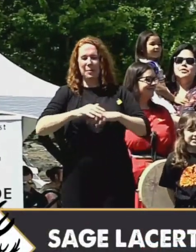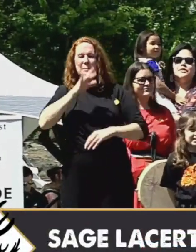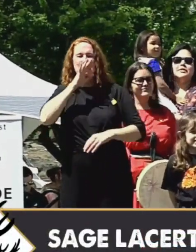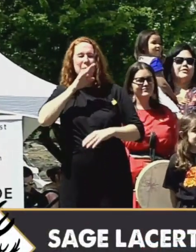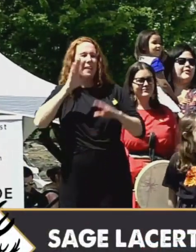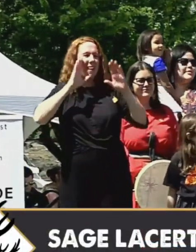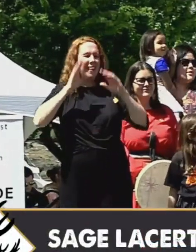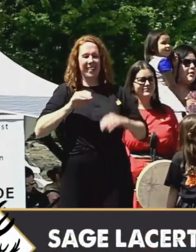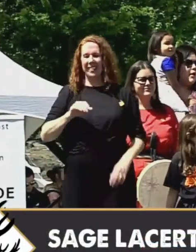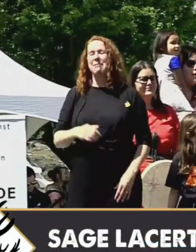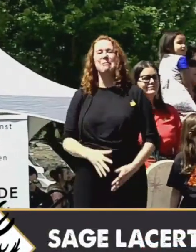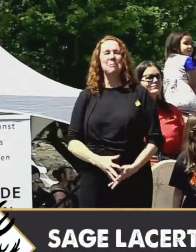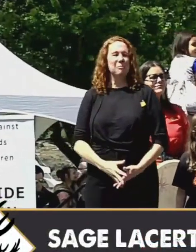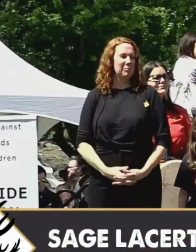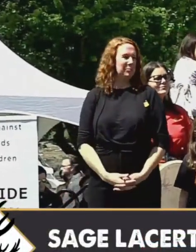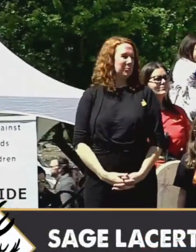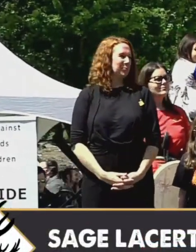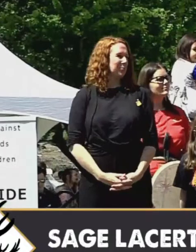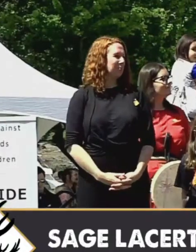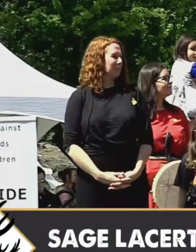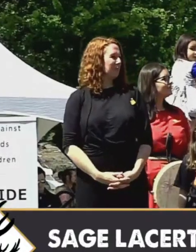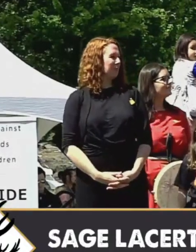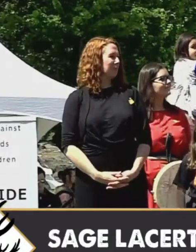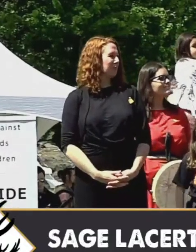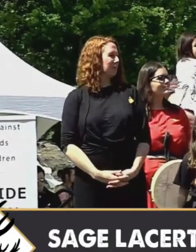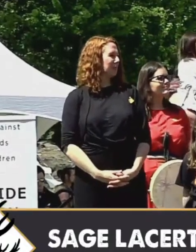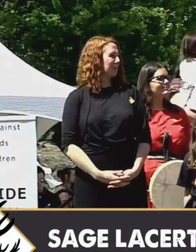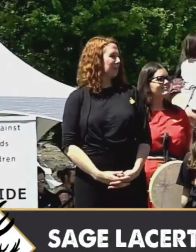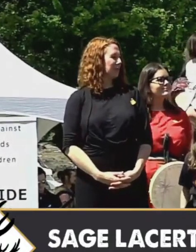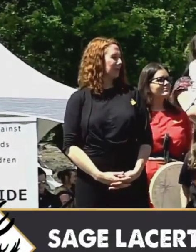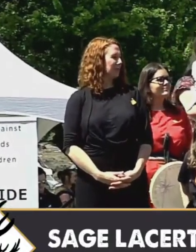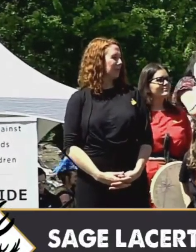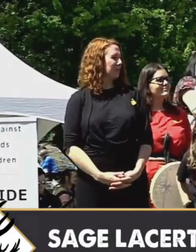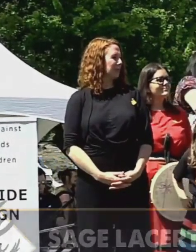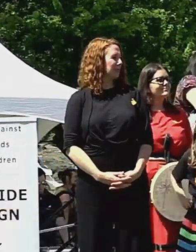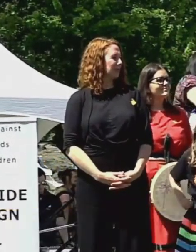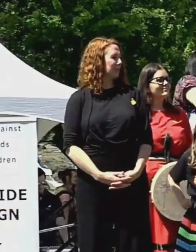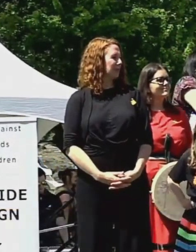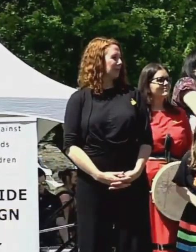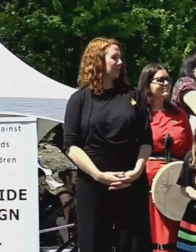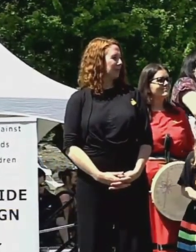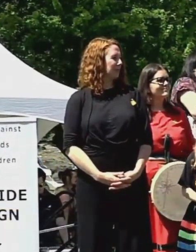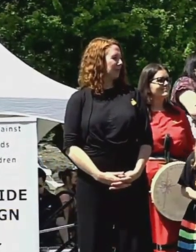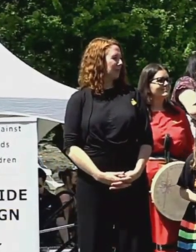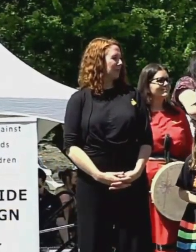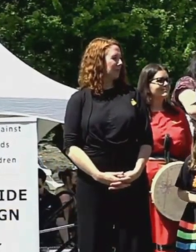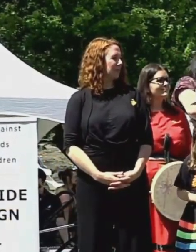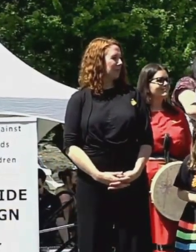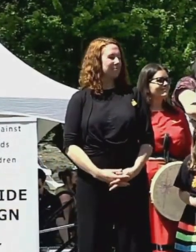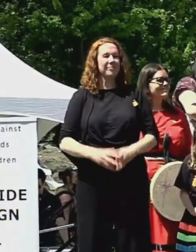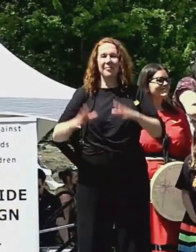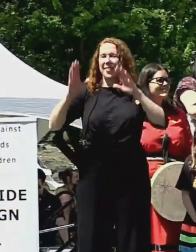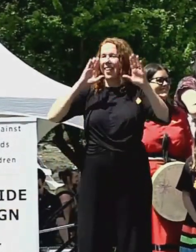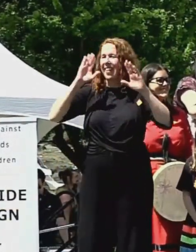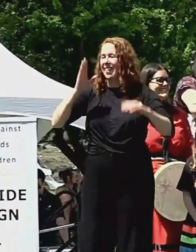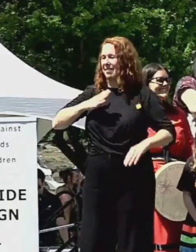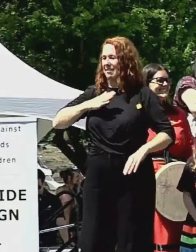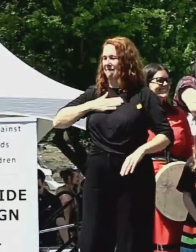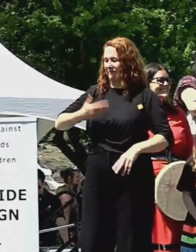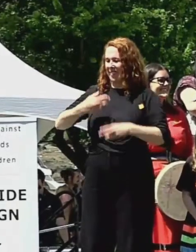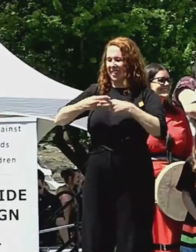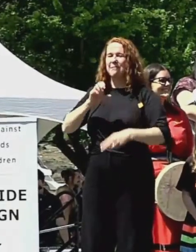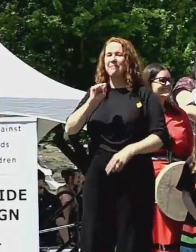Sage Lessert Sadni Saikrana Lashabu Injan Yankuktanekeo. Hello, my name is